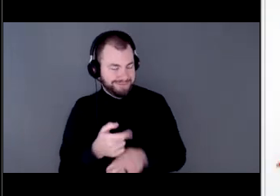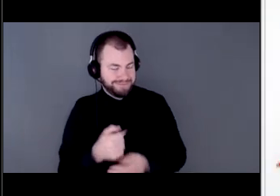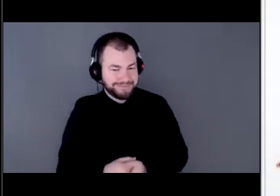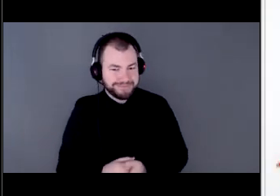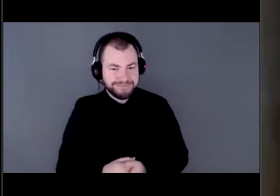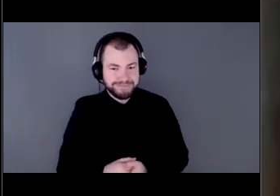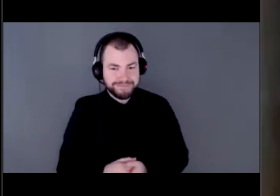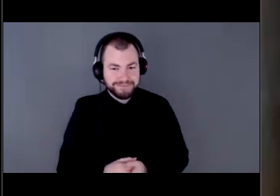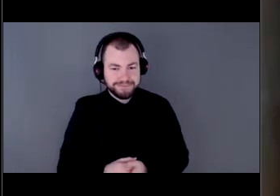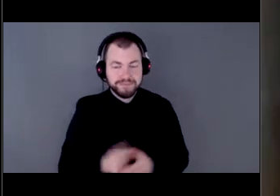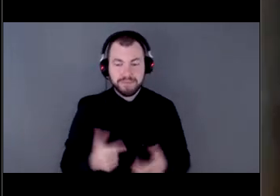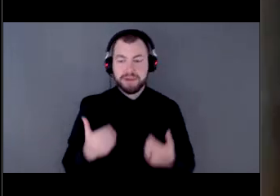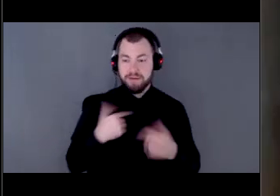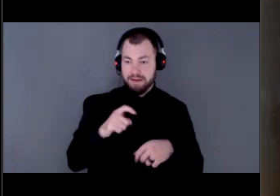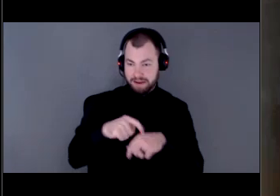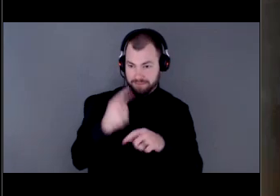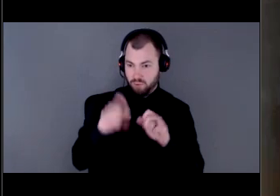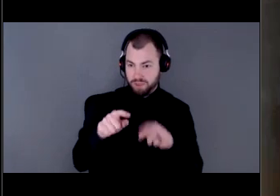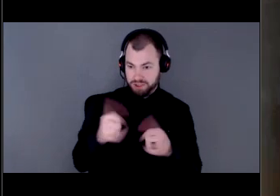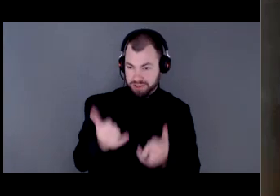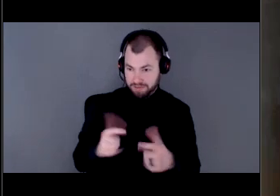We have time for questions now.